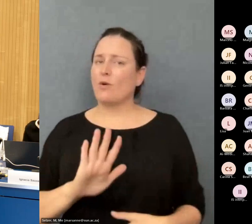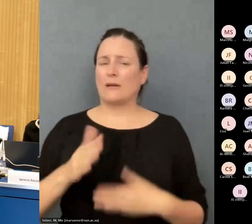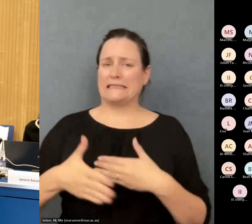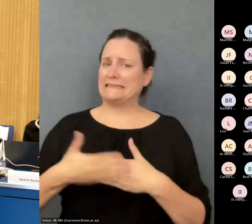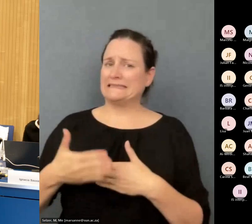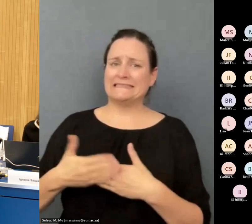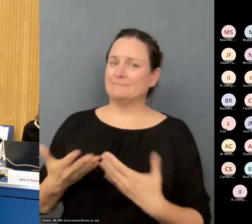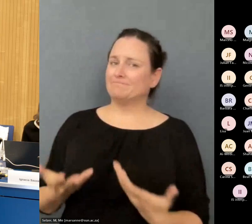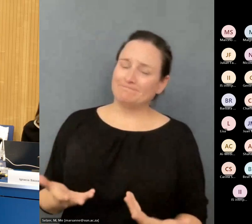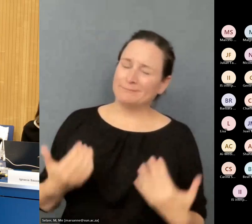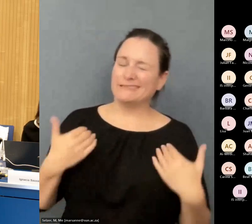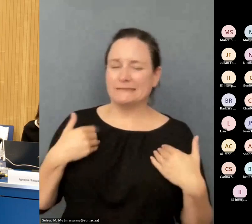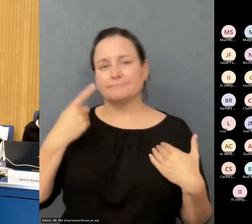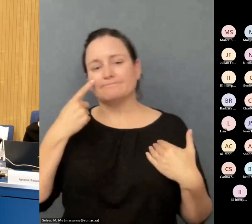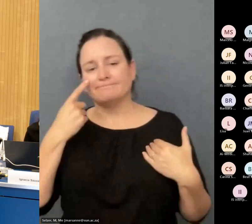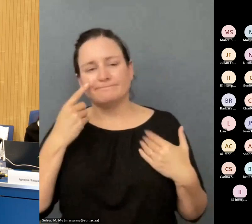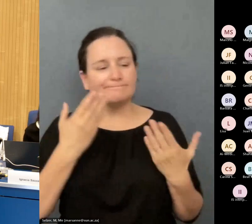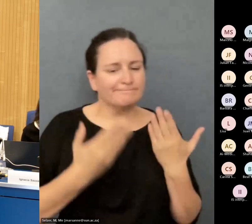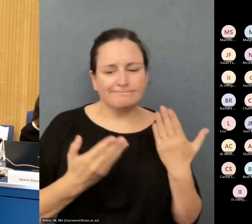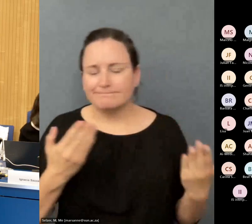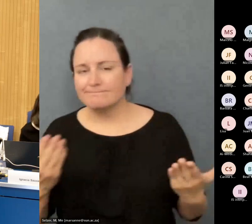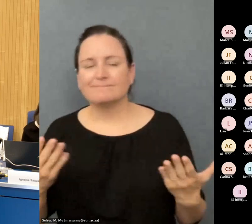well, we're trying with different tools.